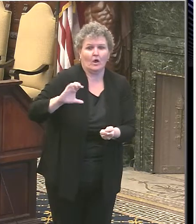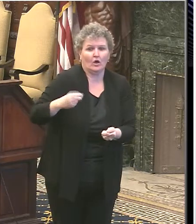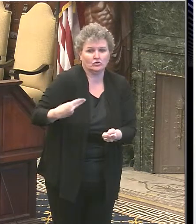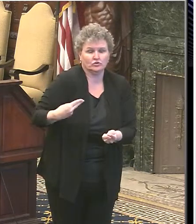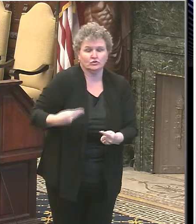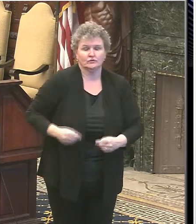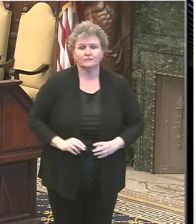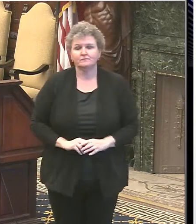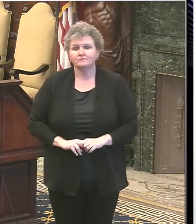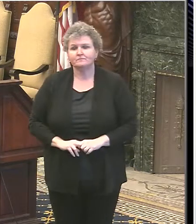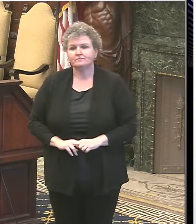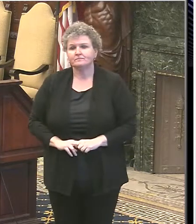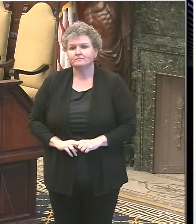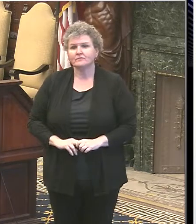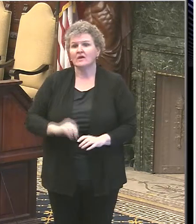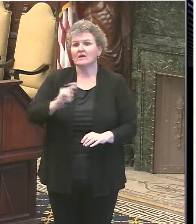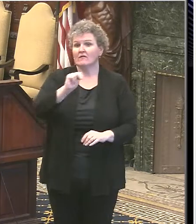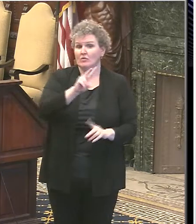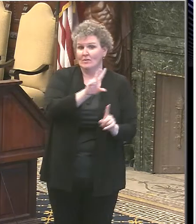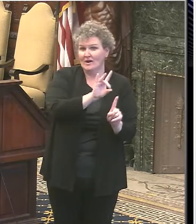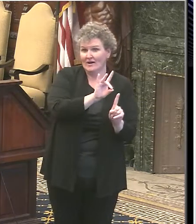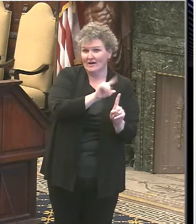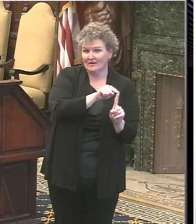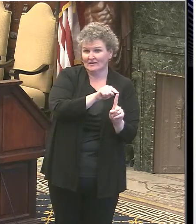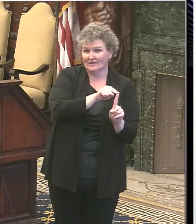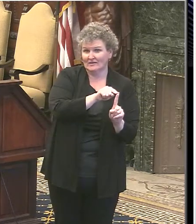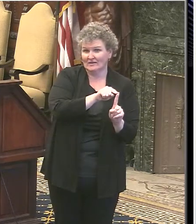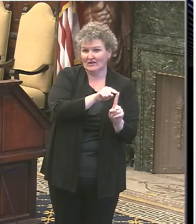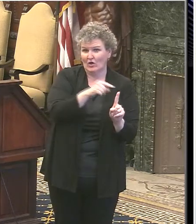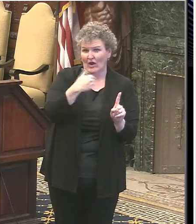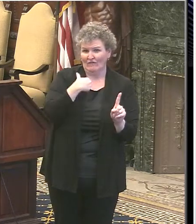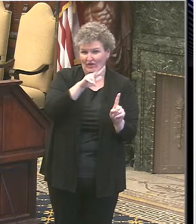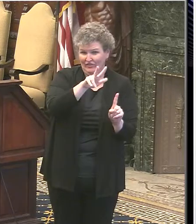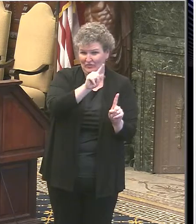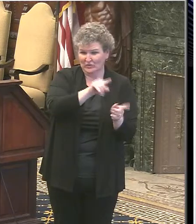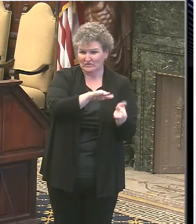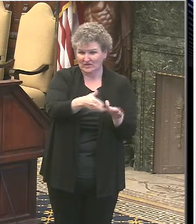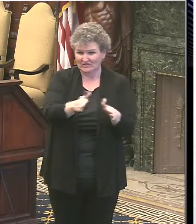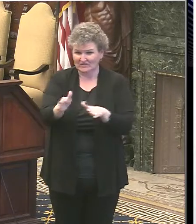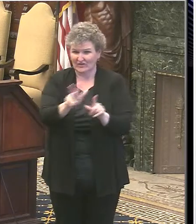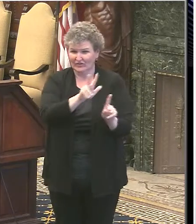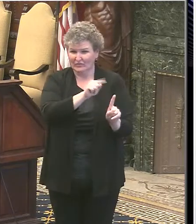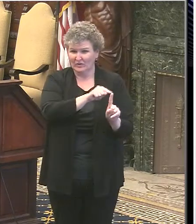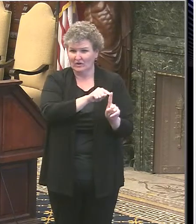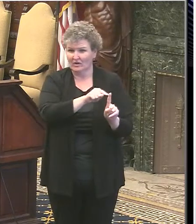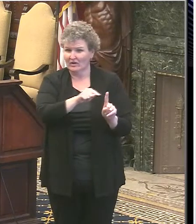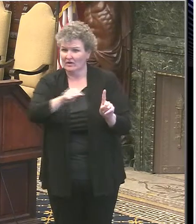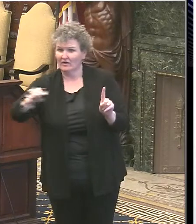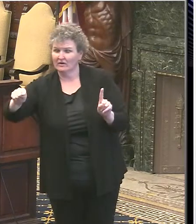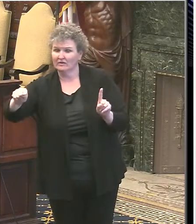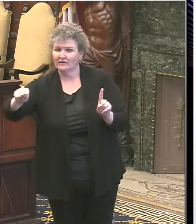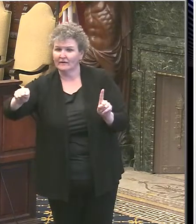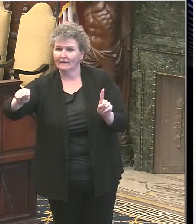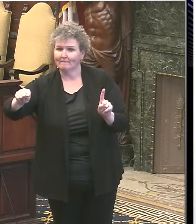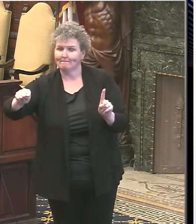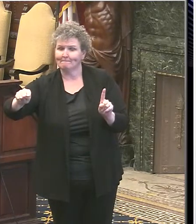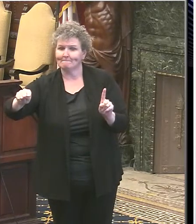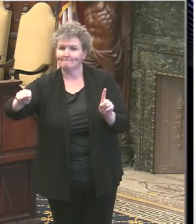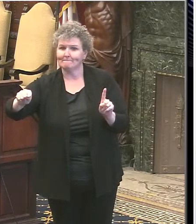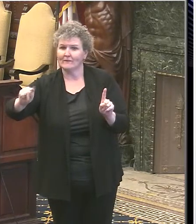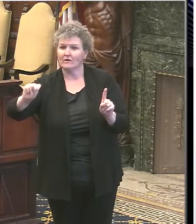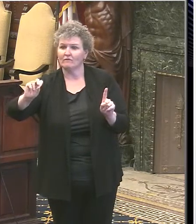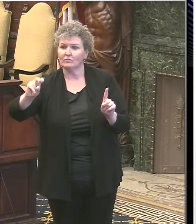week of November 8th, by the date of death, we had 31 deaths. And by the week of, for the week of the start of November 15th,